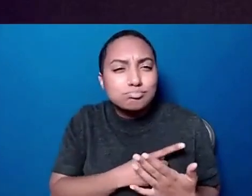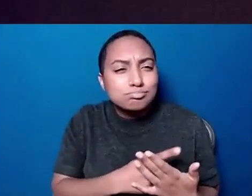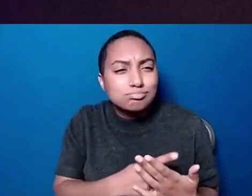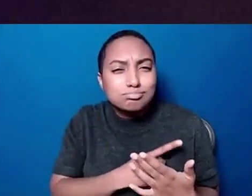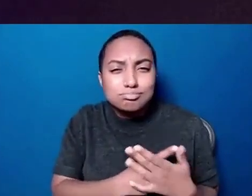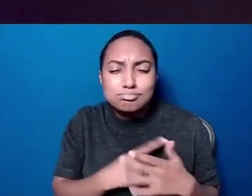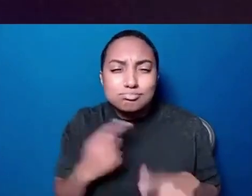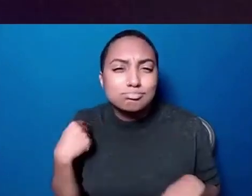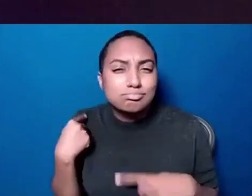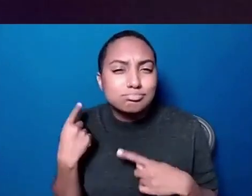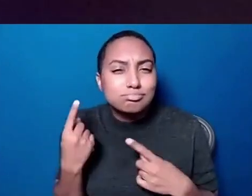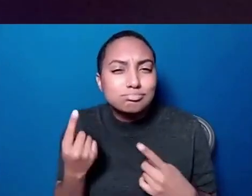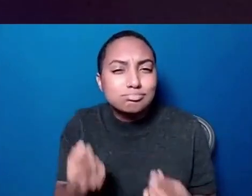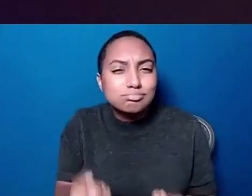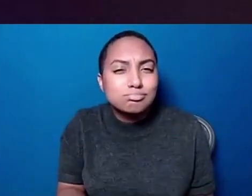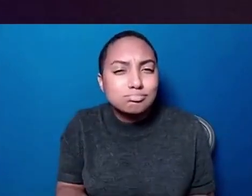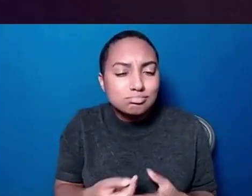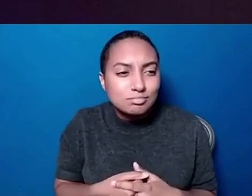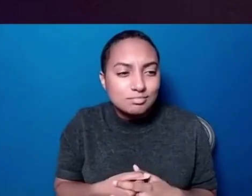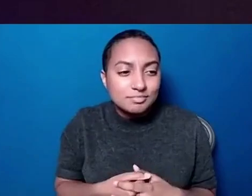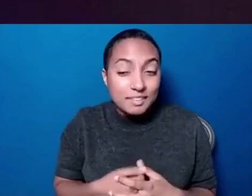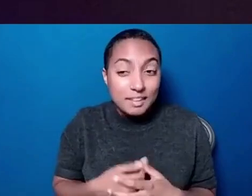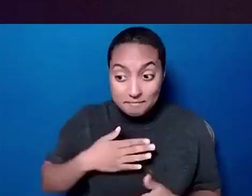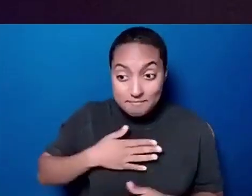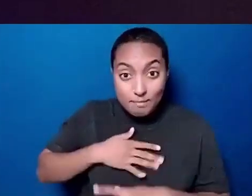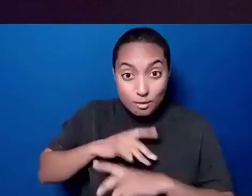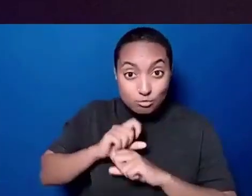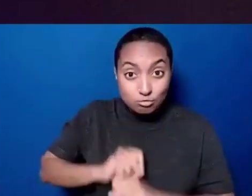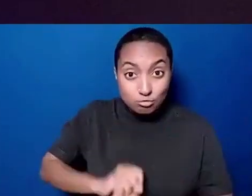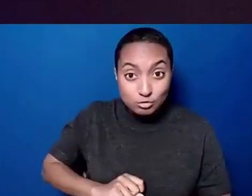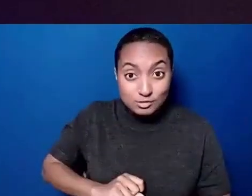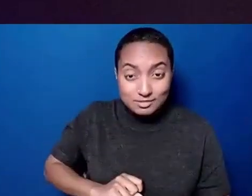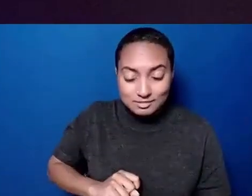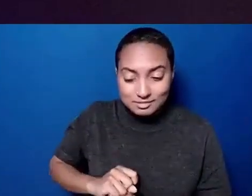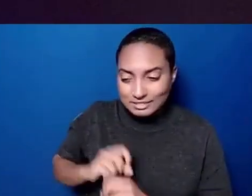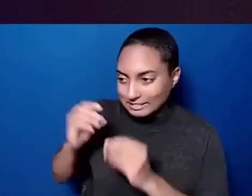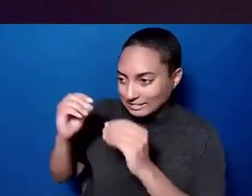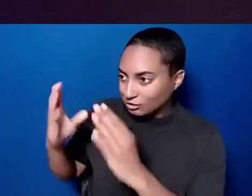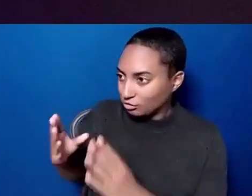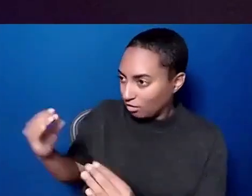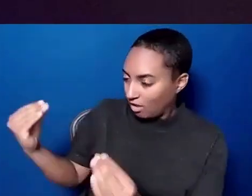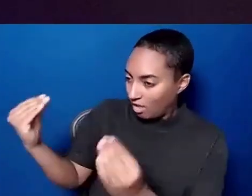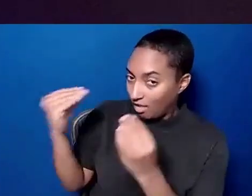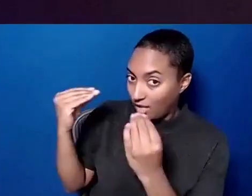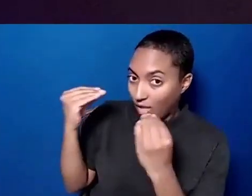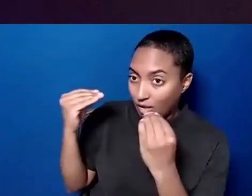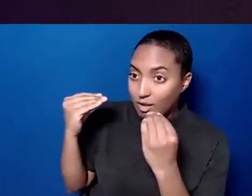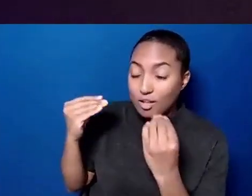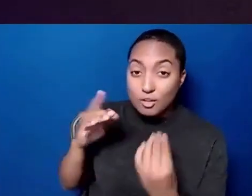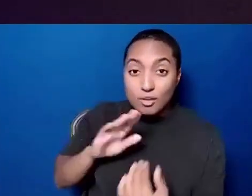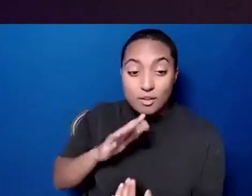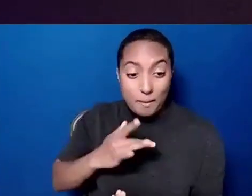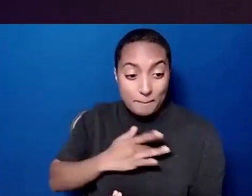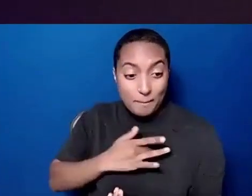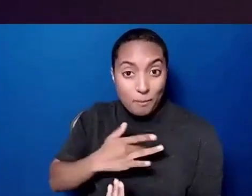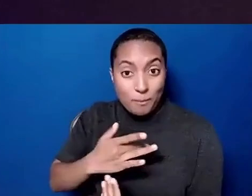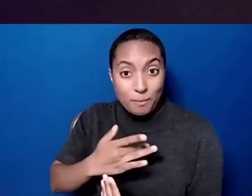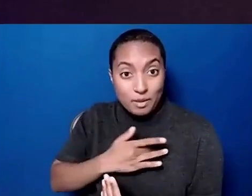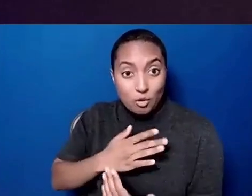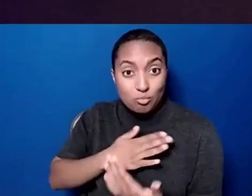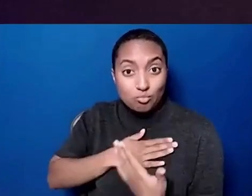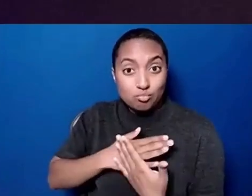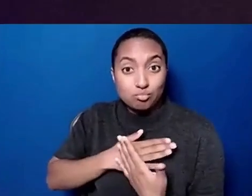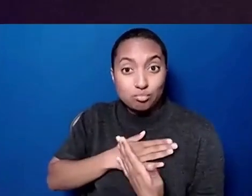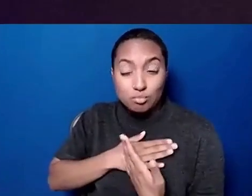my teacher tells me that your beating heart, that our heart, your heart and